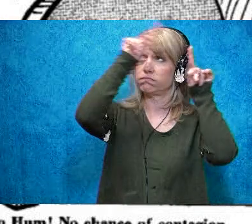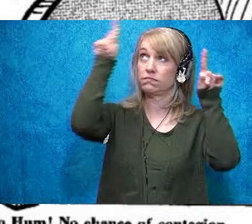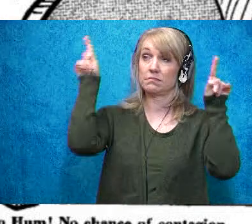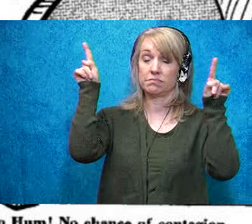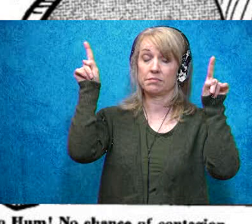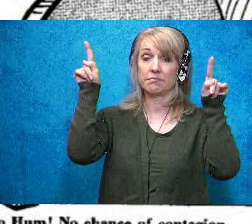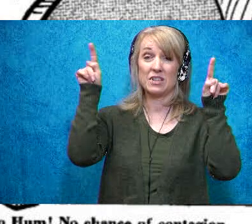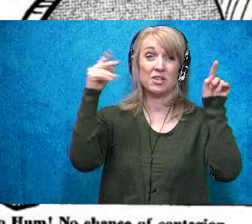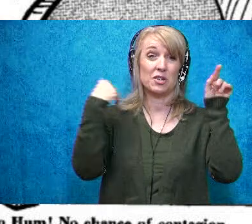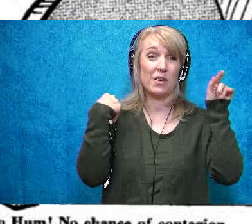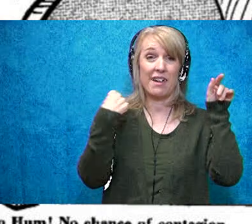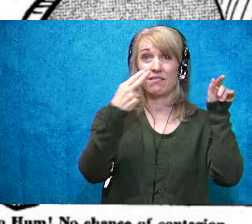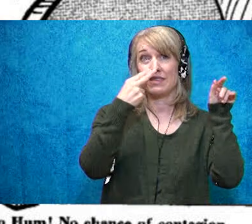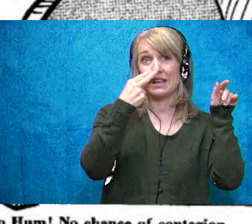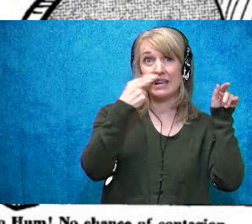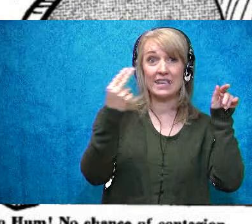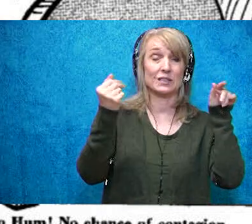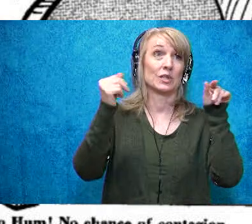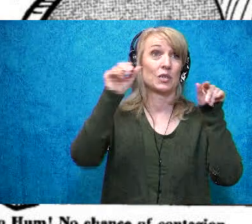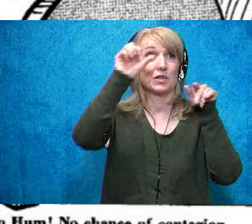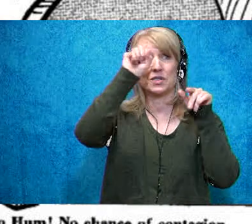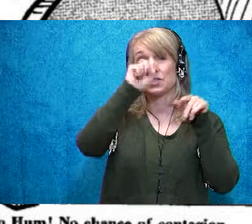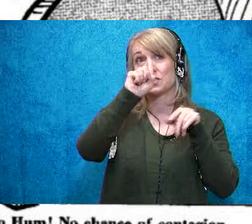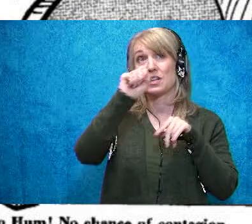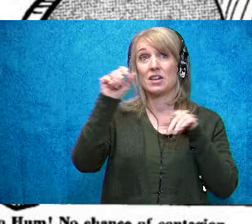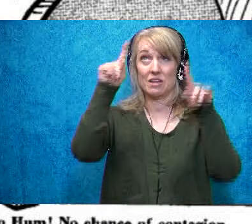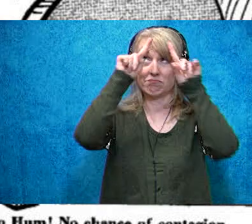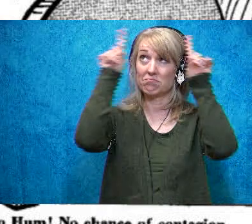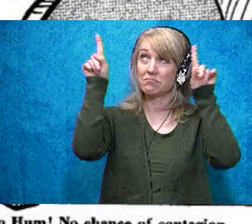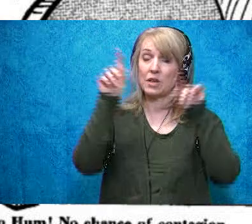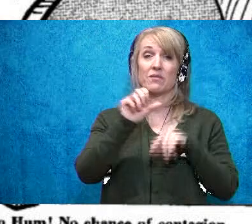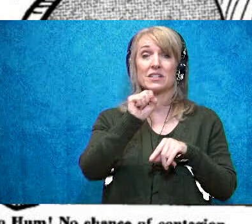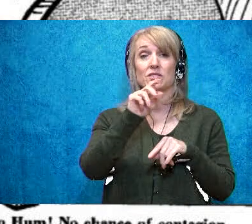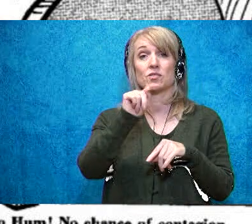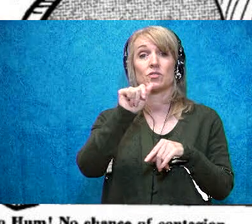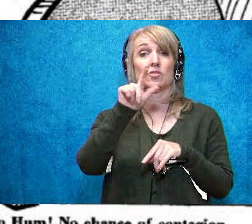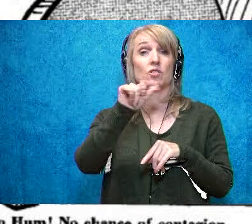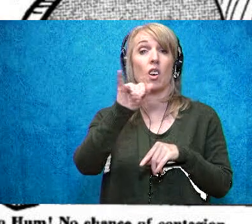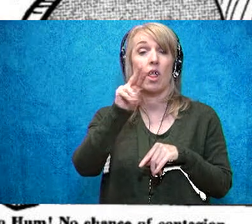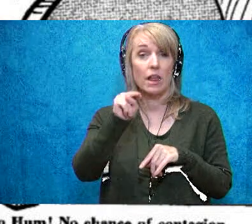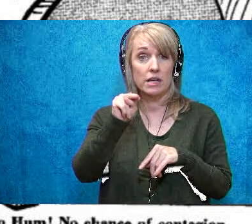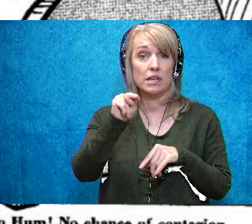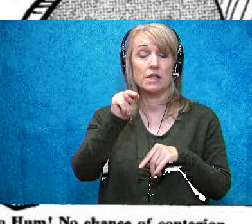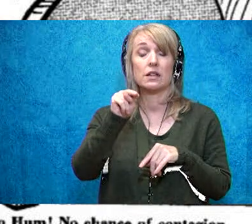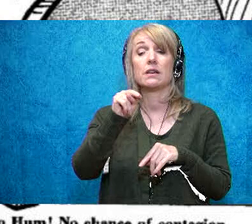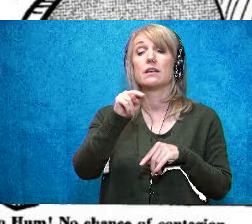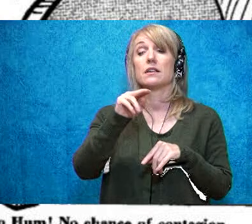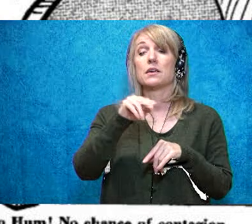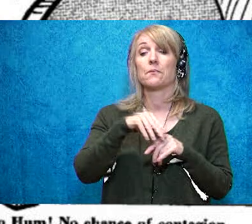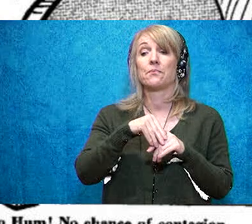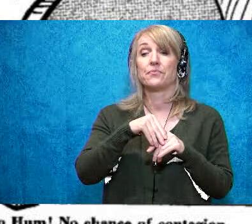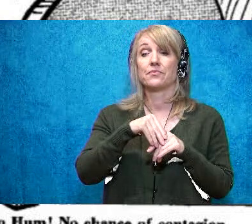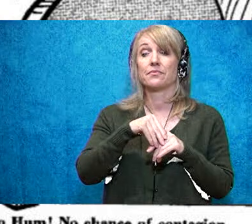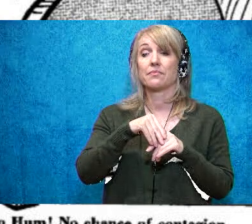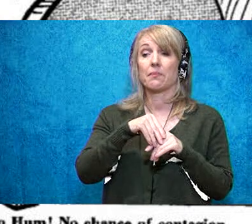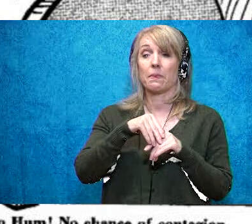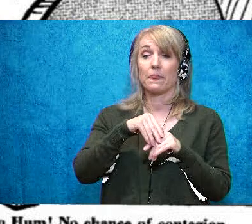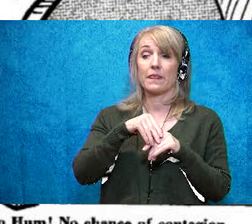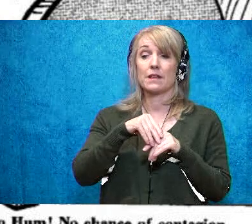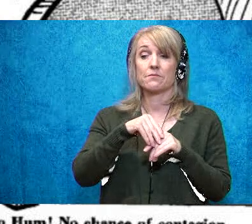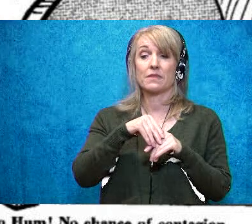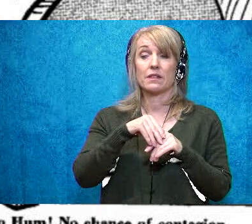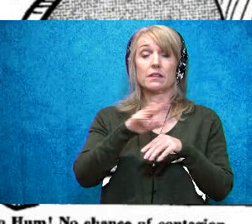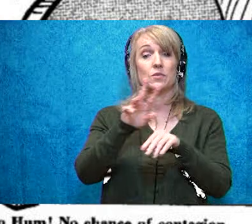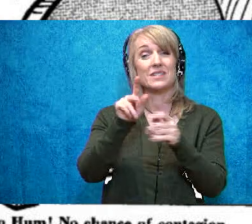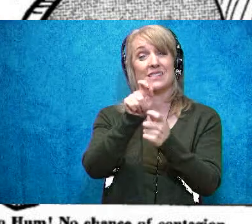the Hitler-itis. And we talked about Stalin, we've talked about Hitler, Blitzpox. Blitzkrieg was a type of warfare that